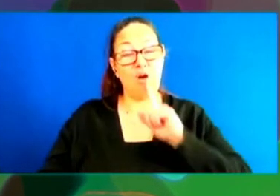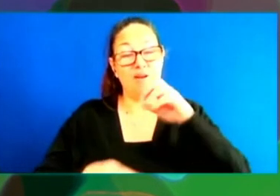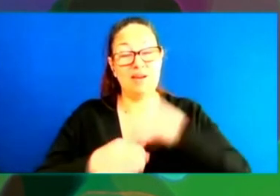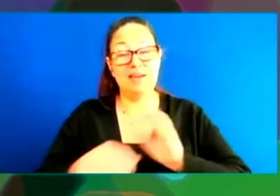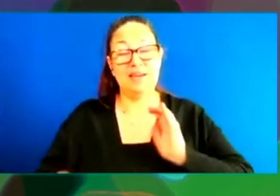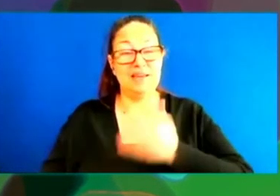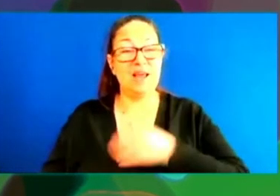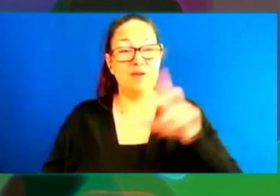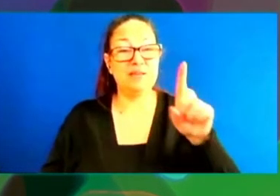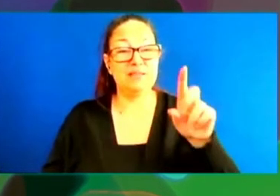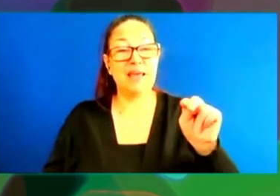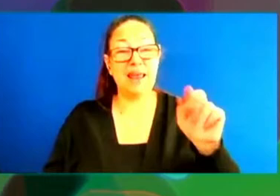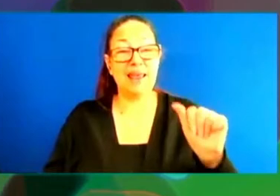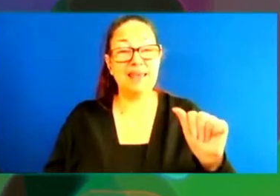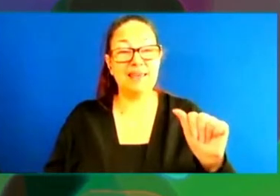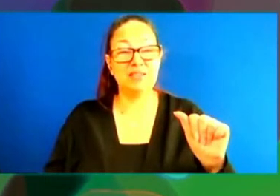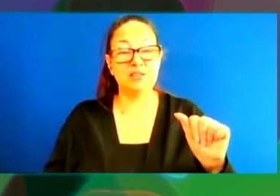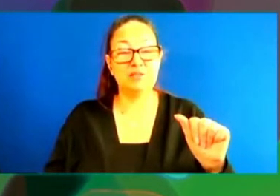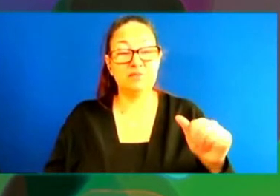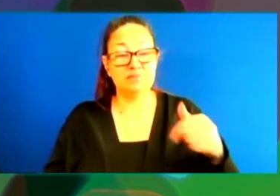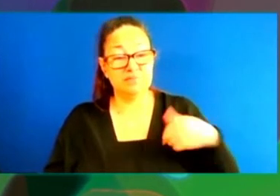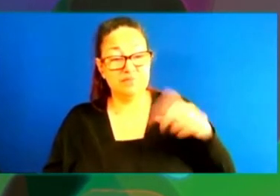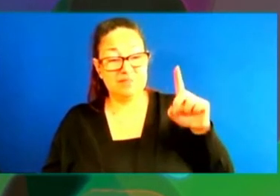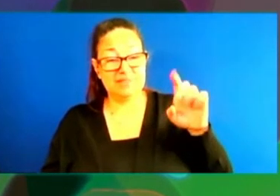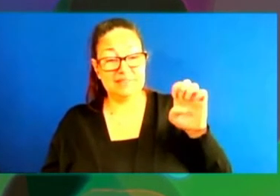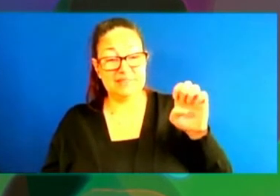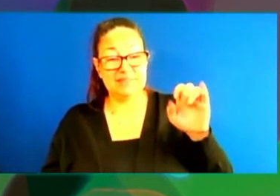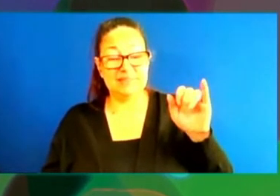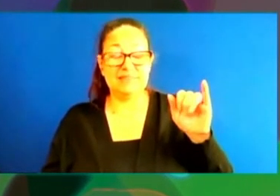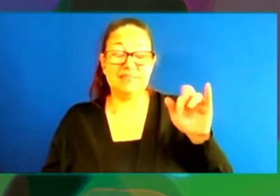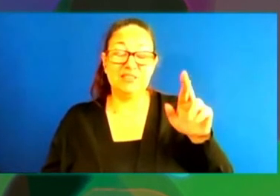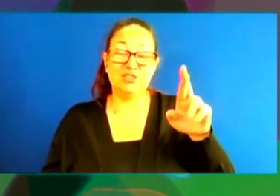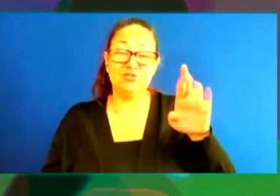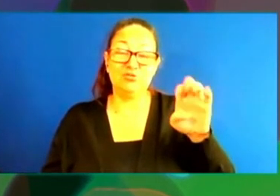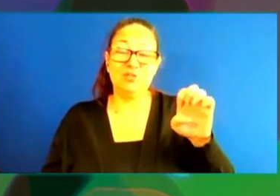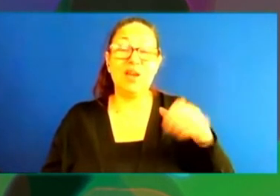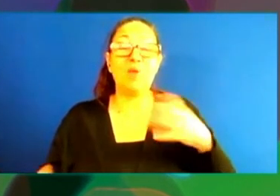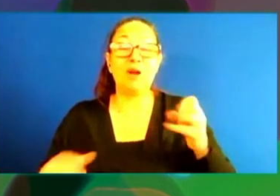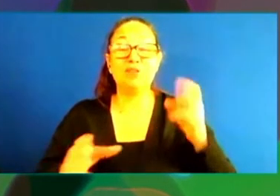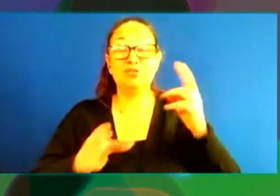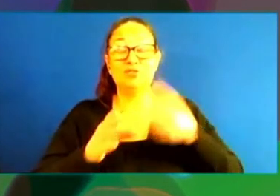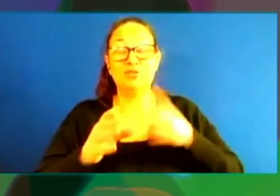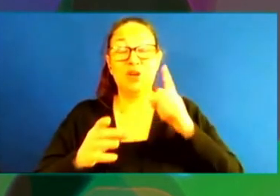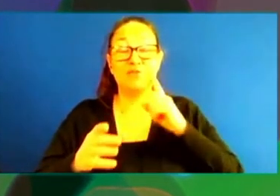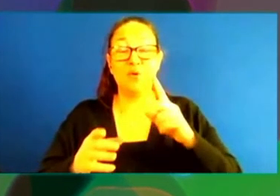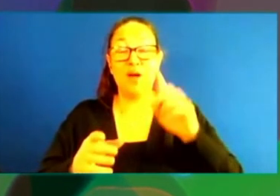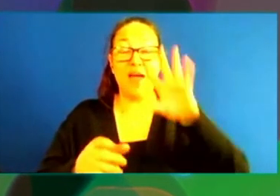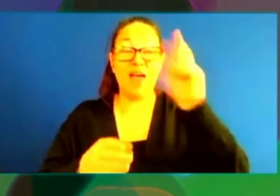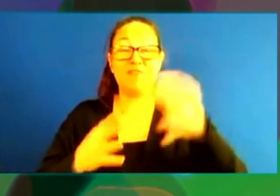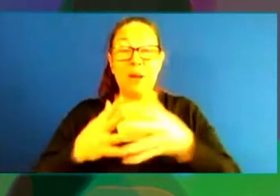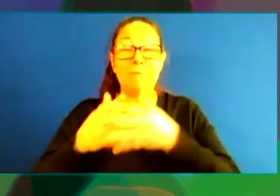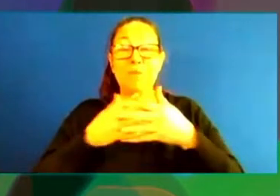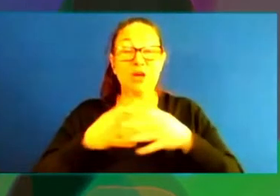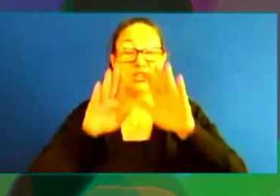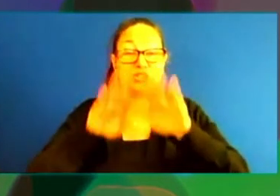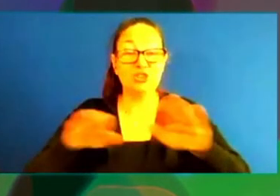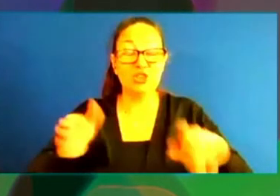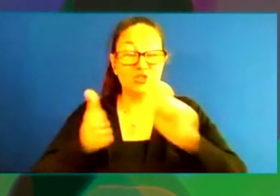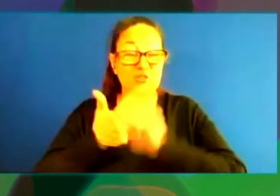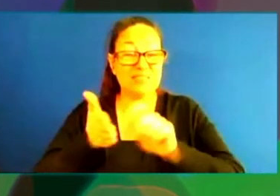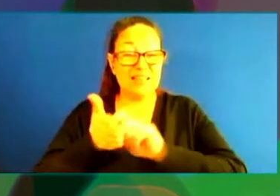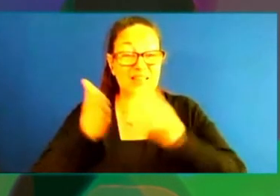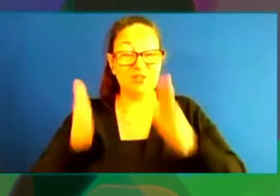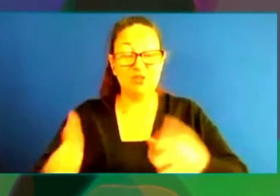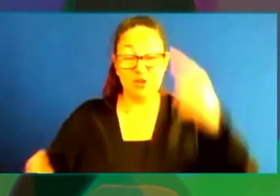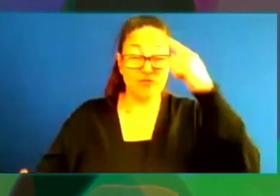So. And I'll just toss into the legacy African-American children's literature, because for me,